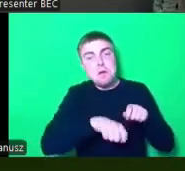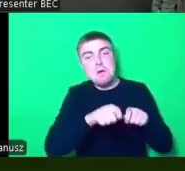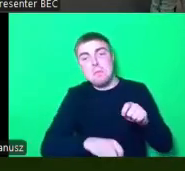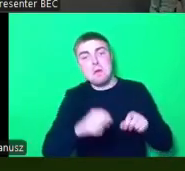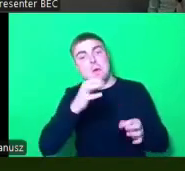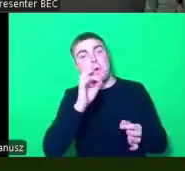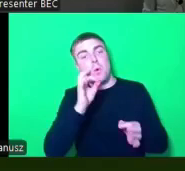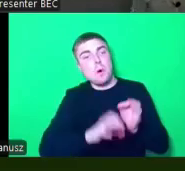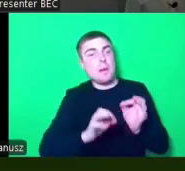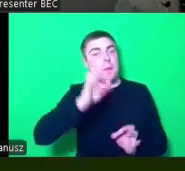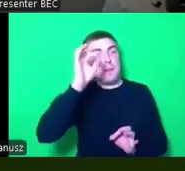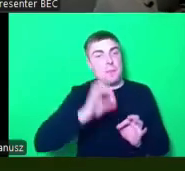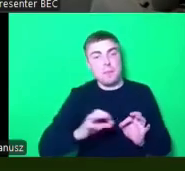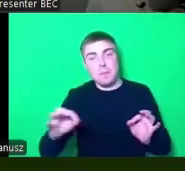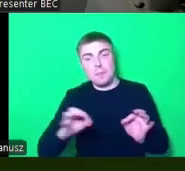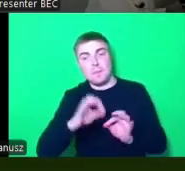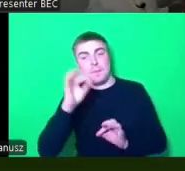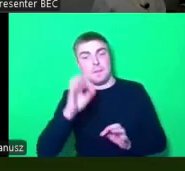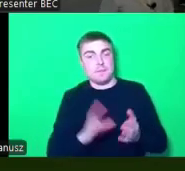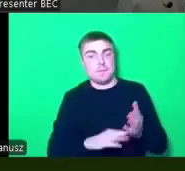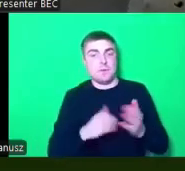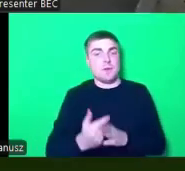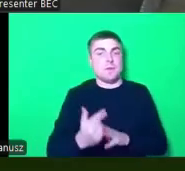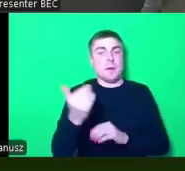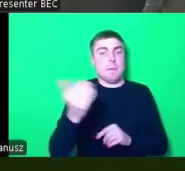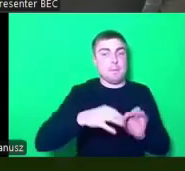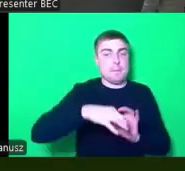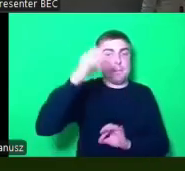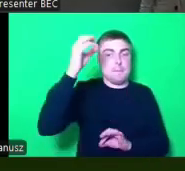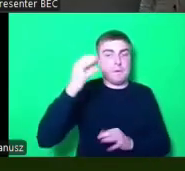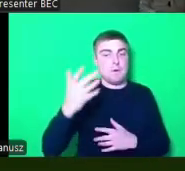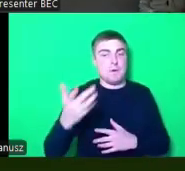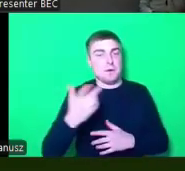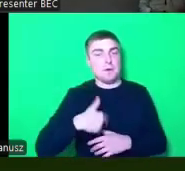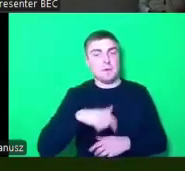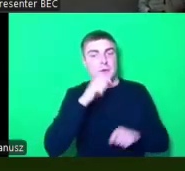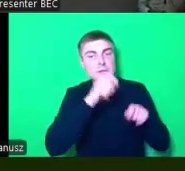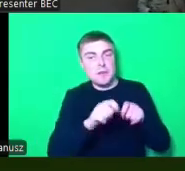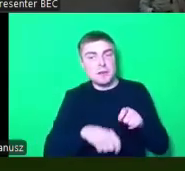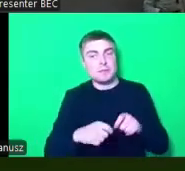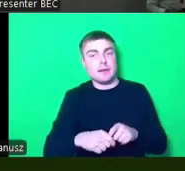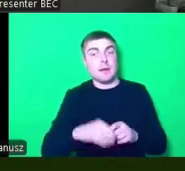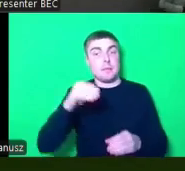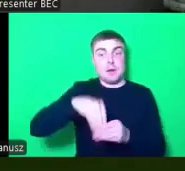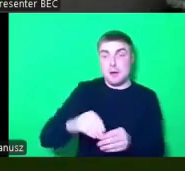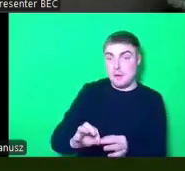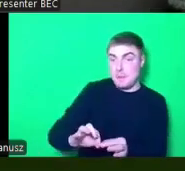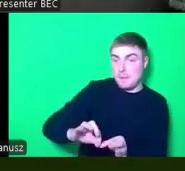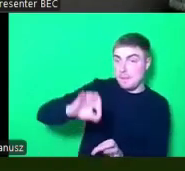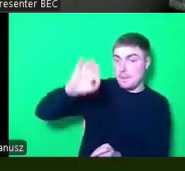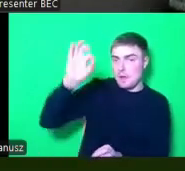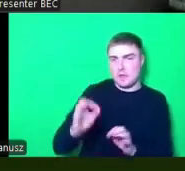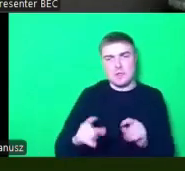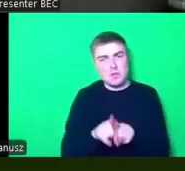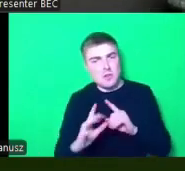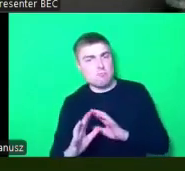we measure them in all stages of development. Seedlings, saplings, mature trees, and so on. So this monoculture forest that we had